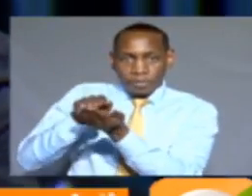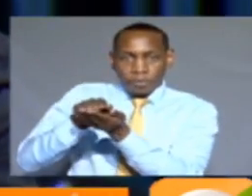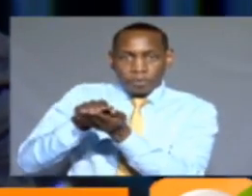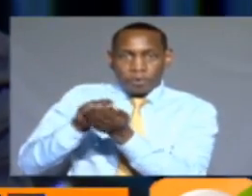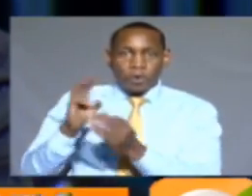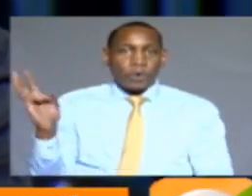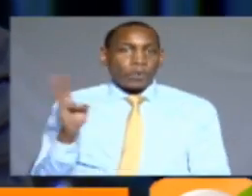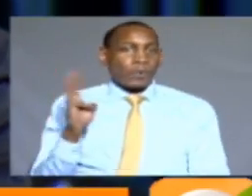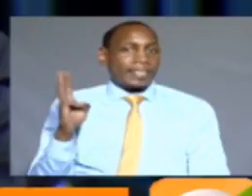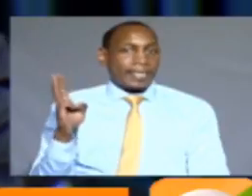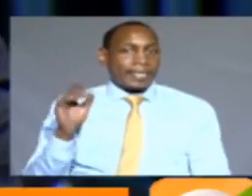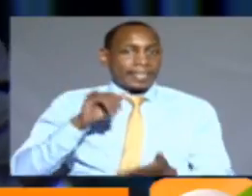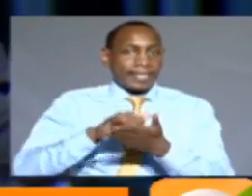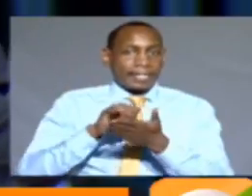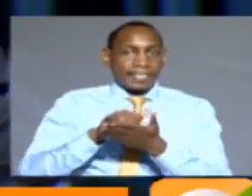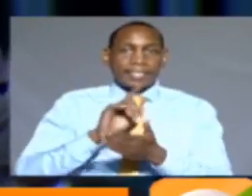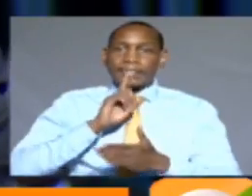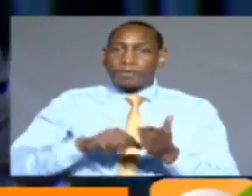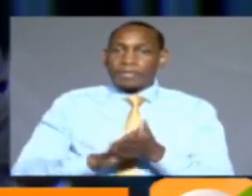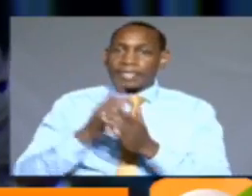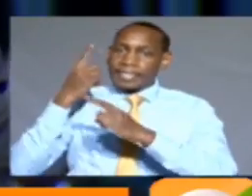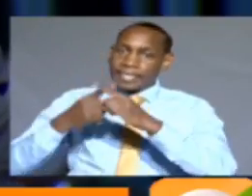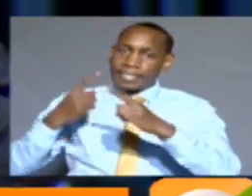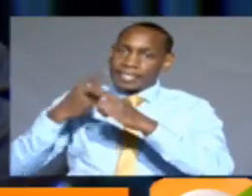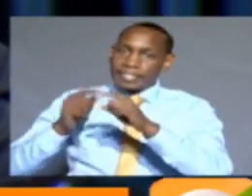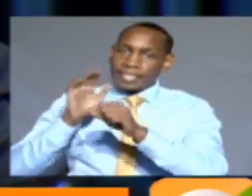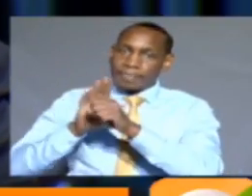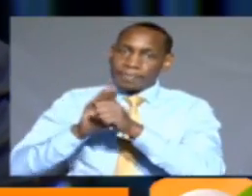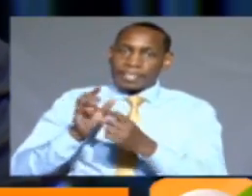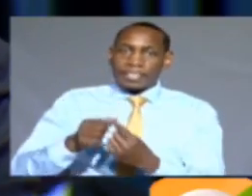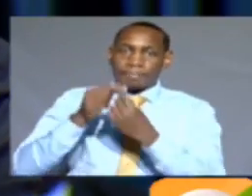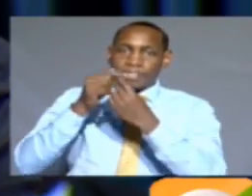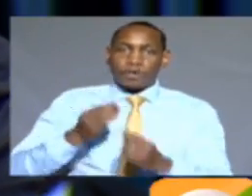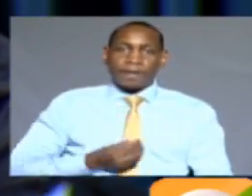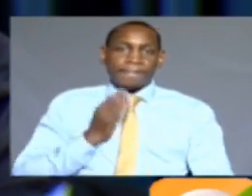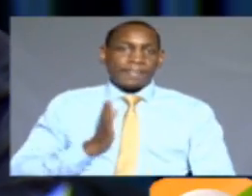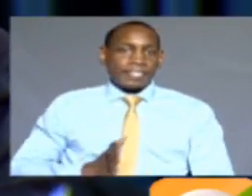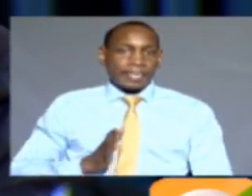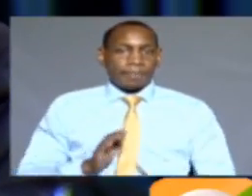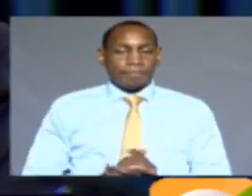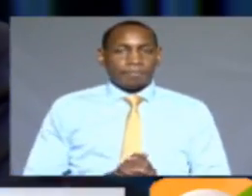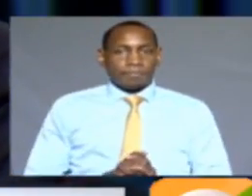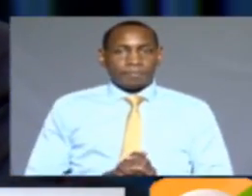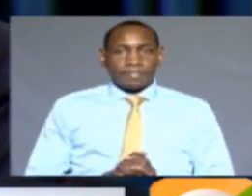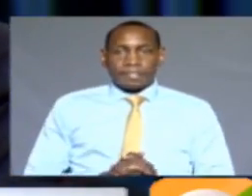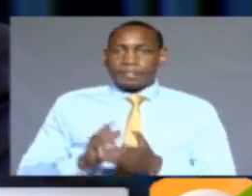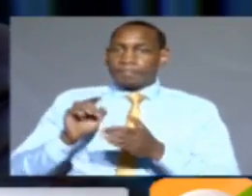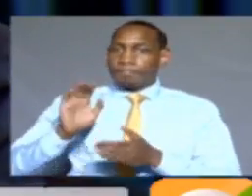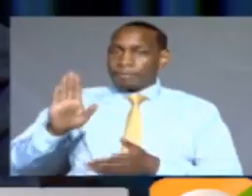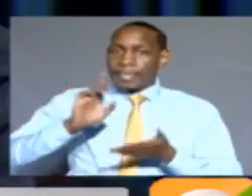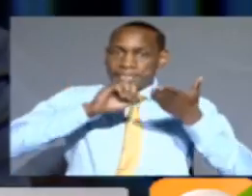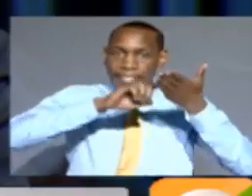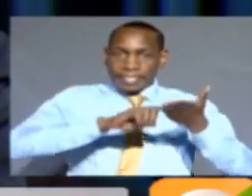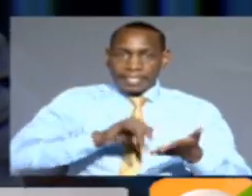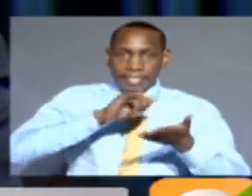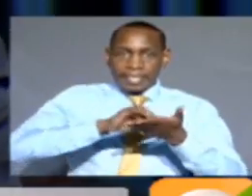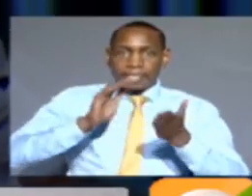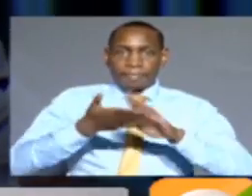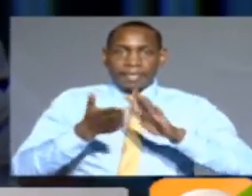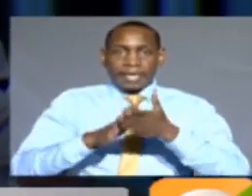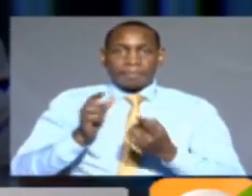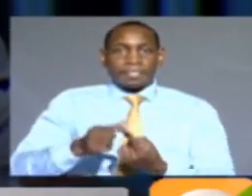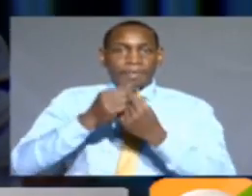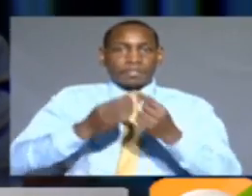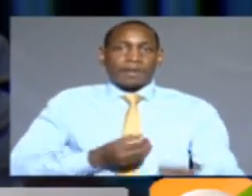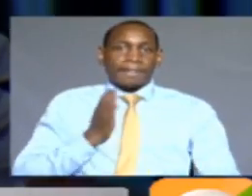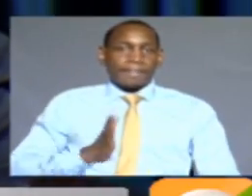blended whiskey that he had saved many years for a special guest. He insisted we become the special